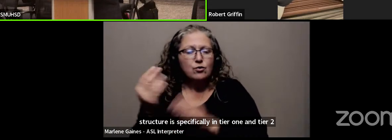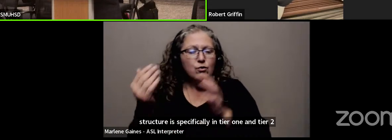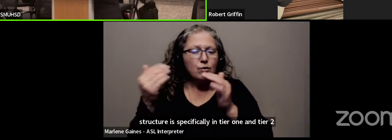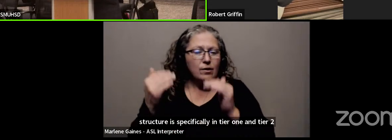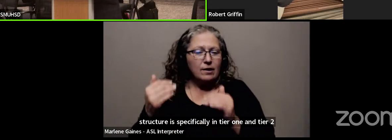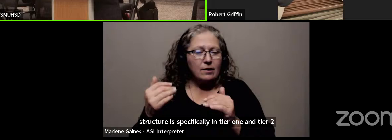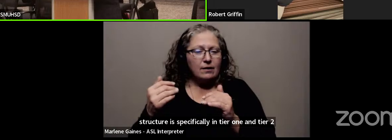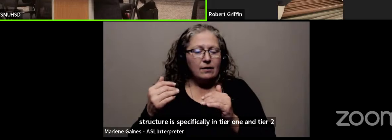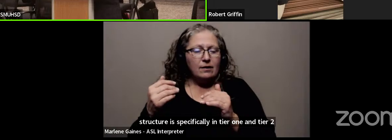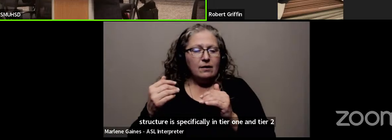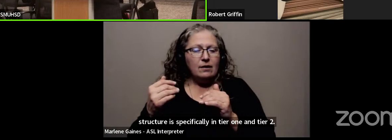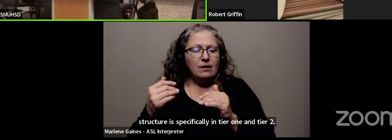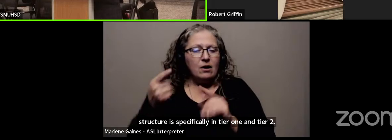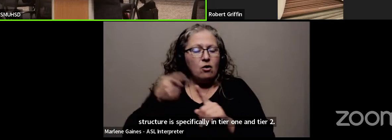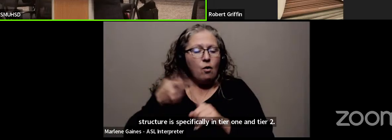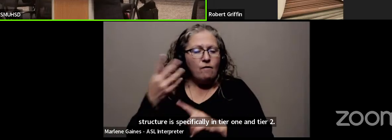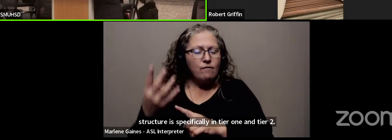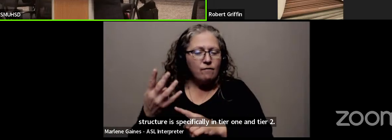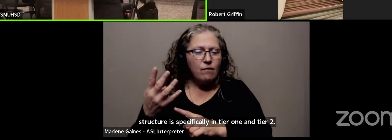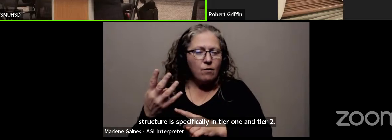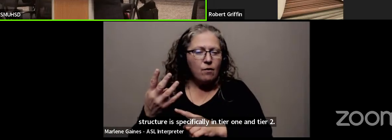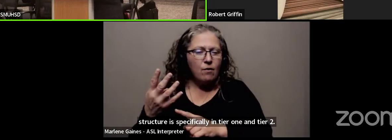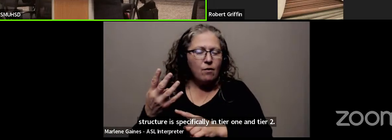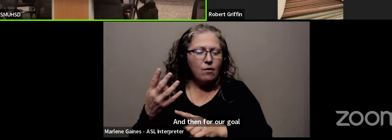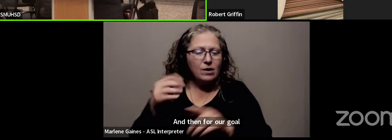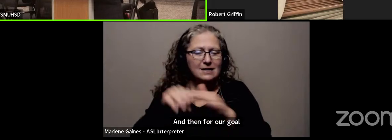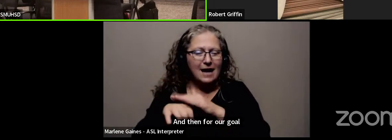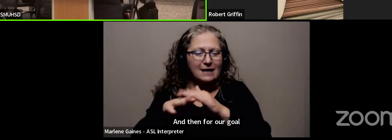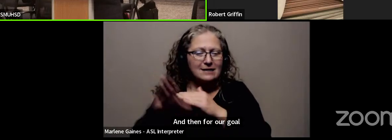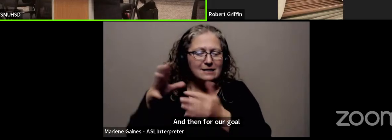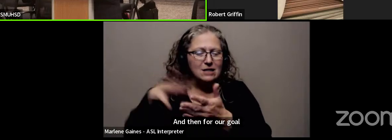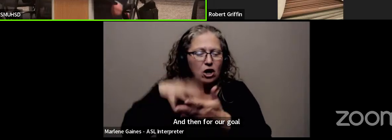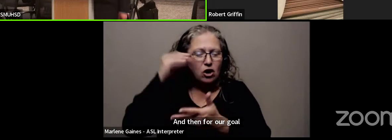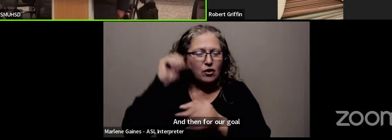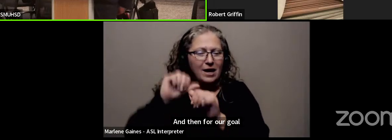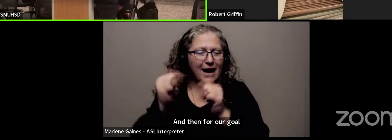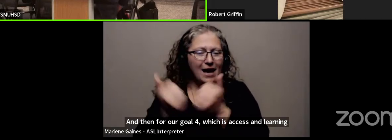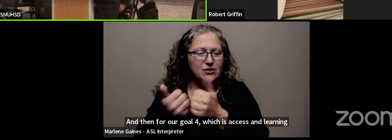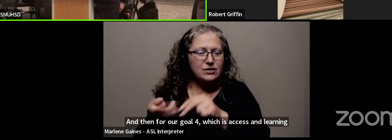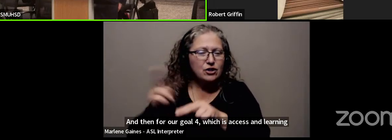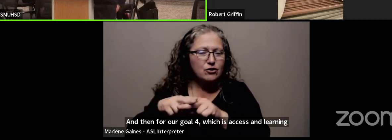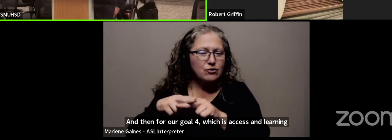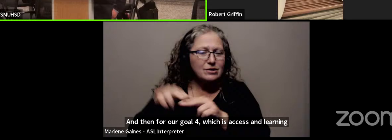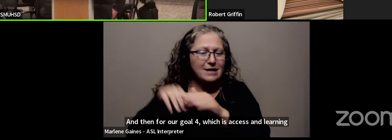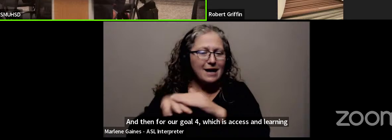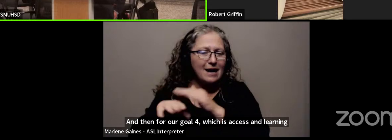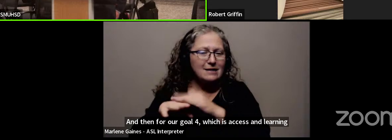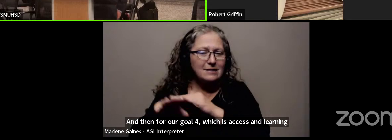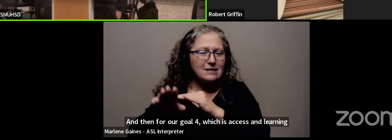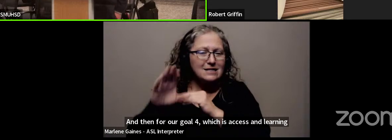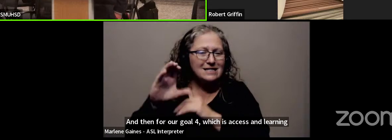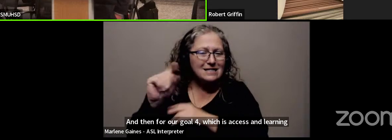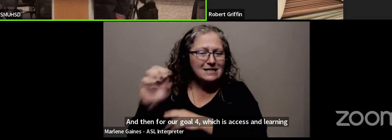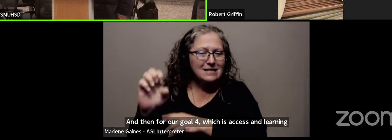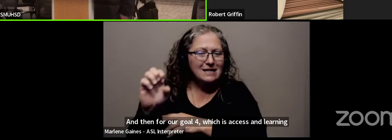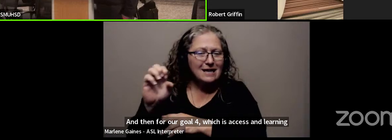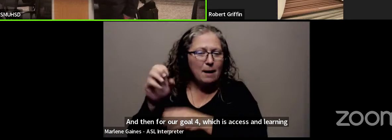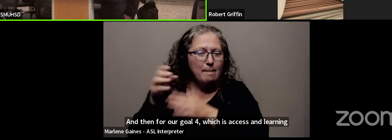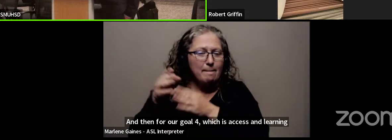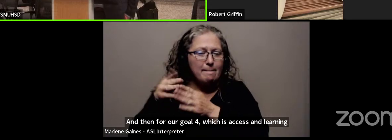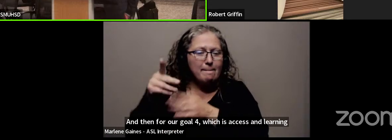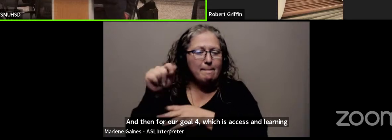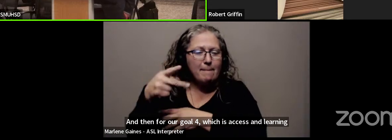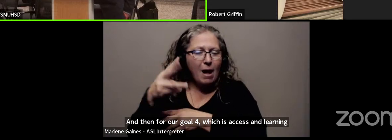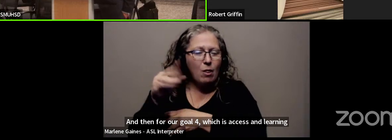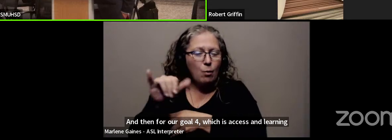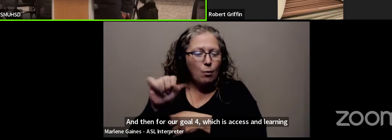for our goal 4, which is access and learning agency, increases access to CTE pathways and